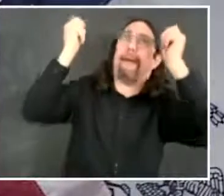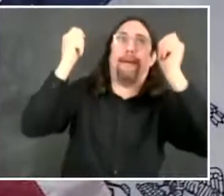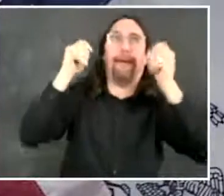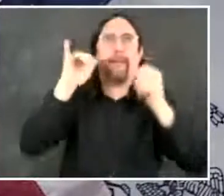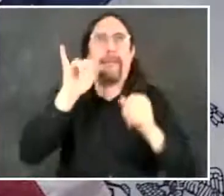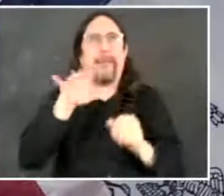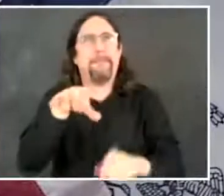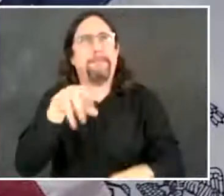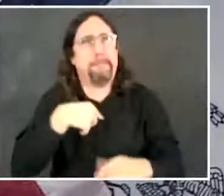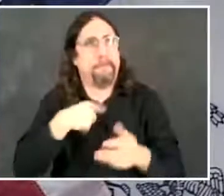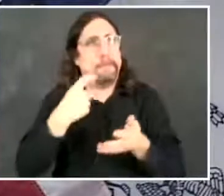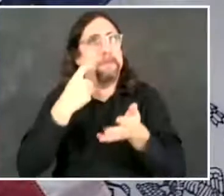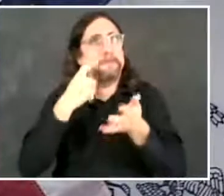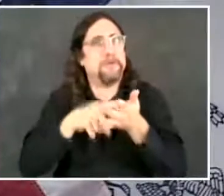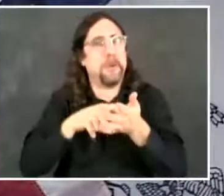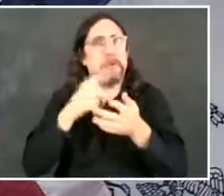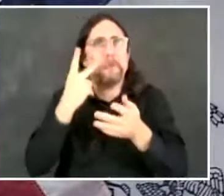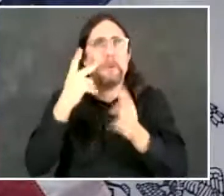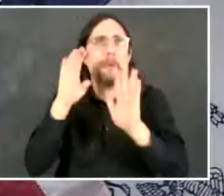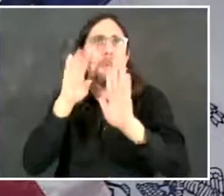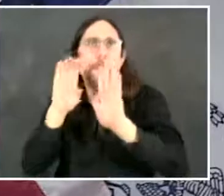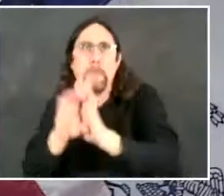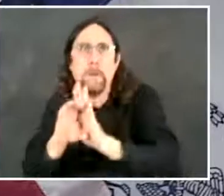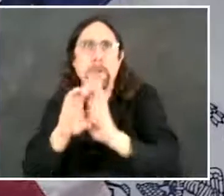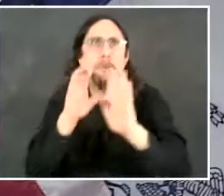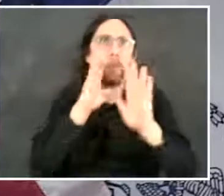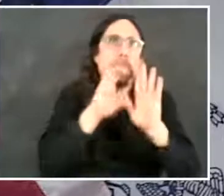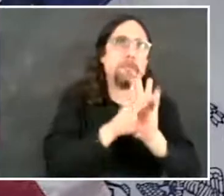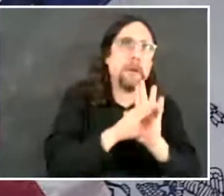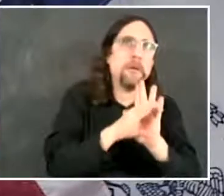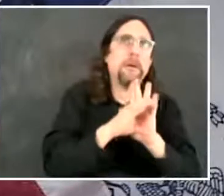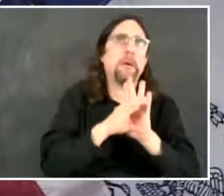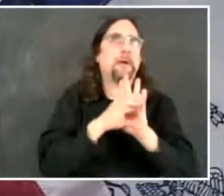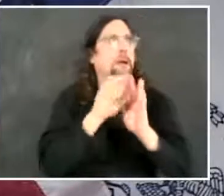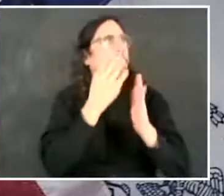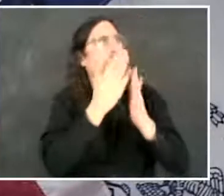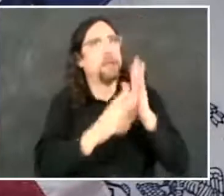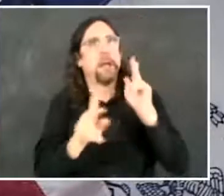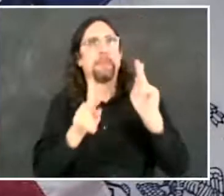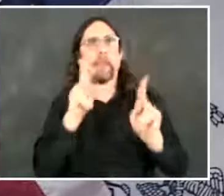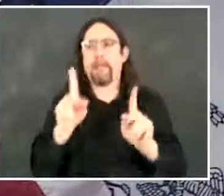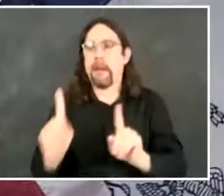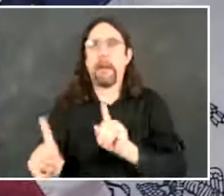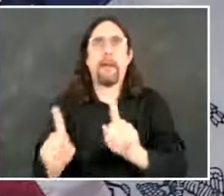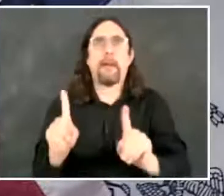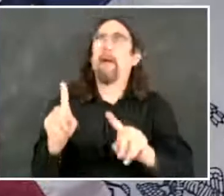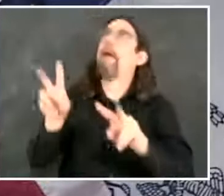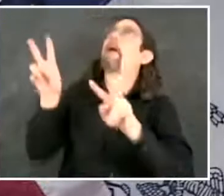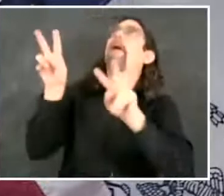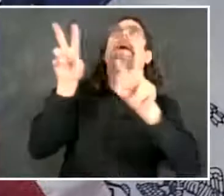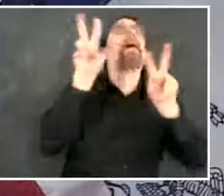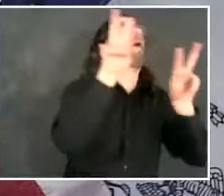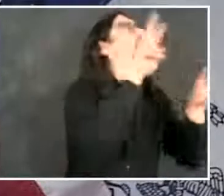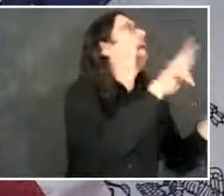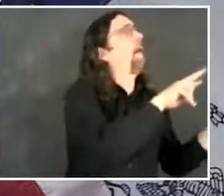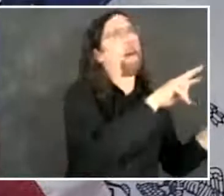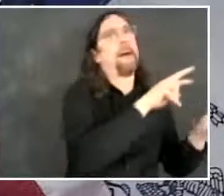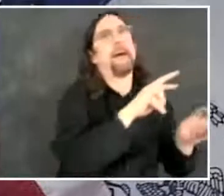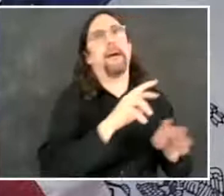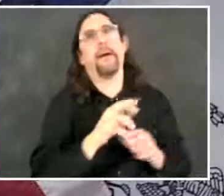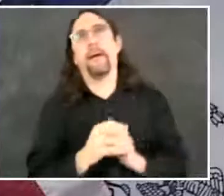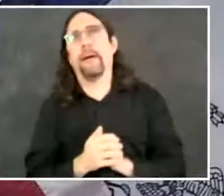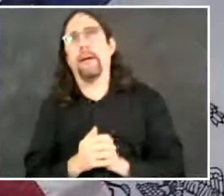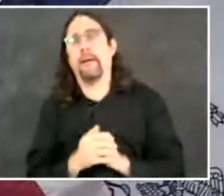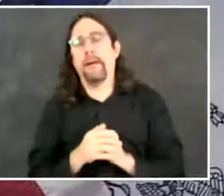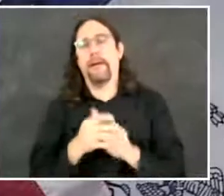where people know they're going to be close together for a prolonged period of time. The flyover, if you watched it, went by very, very quickly. We're